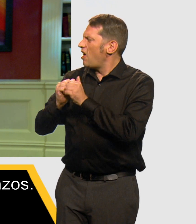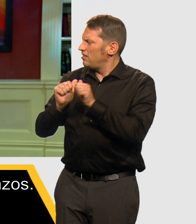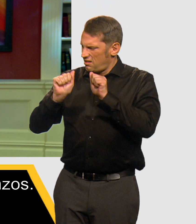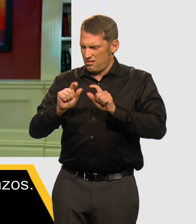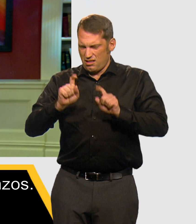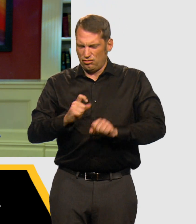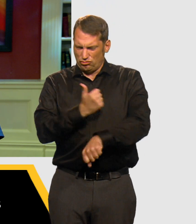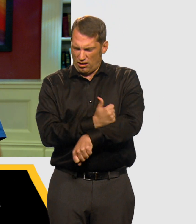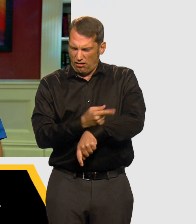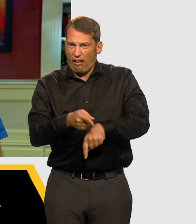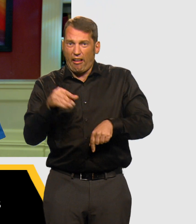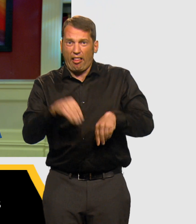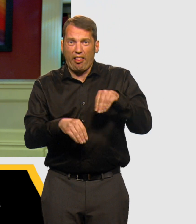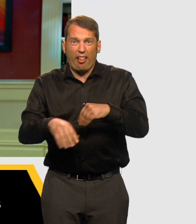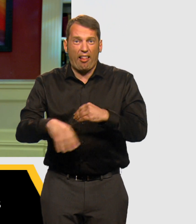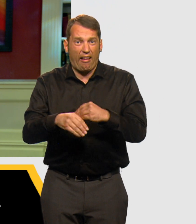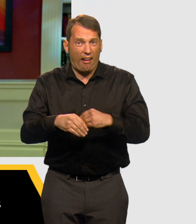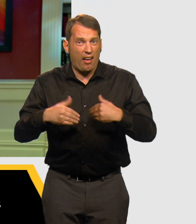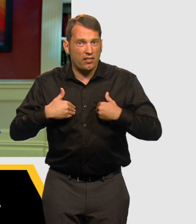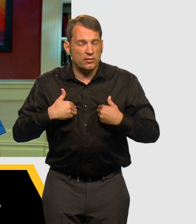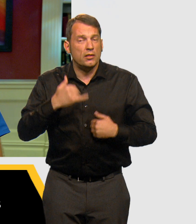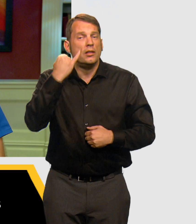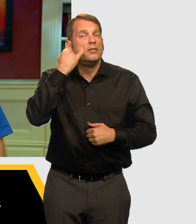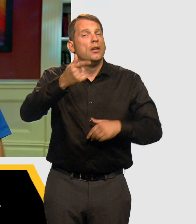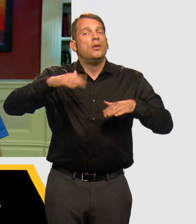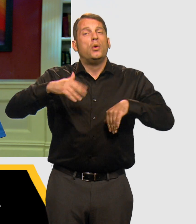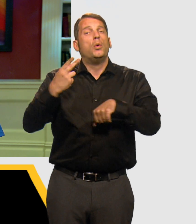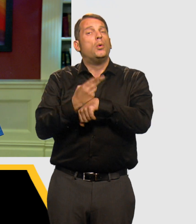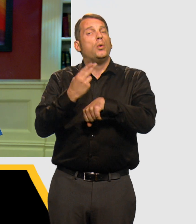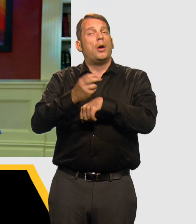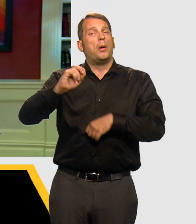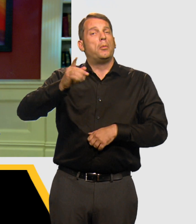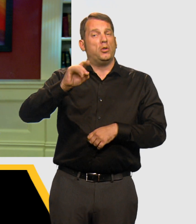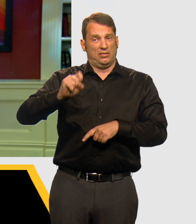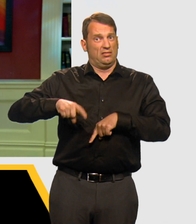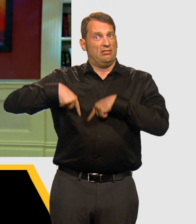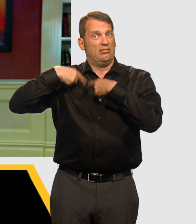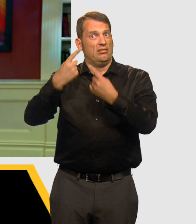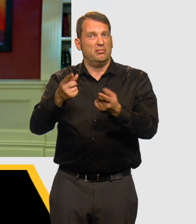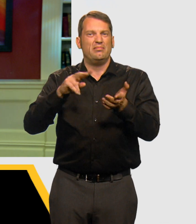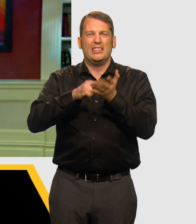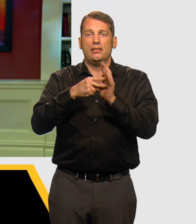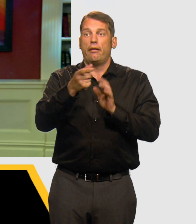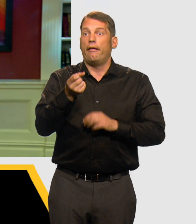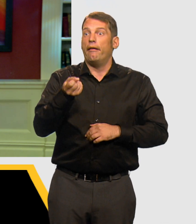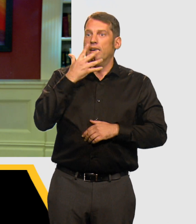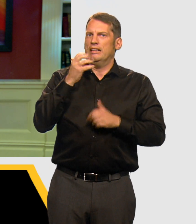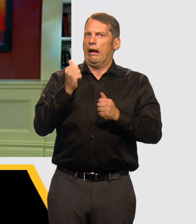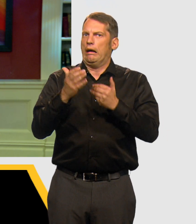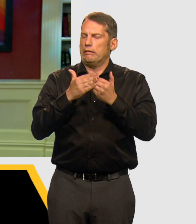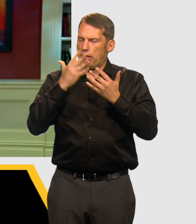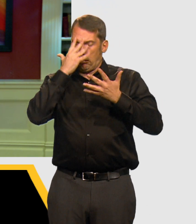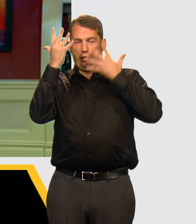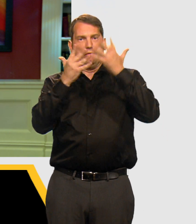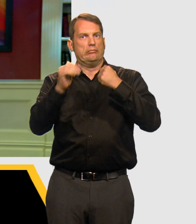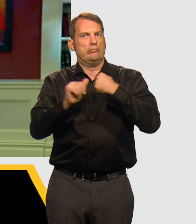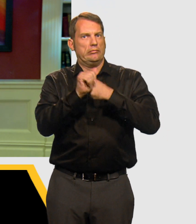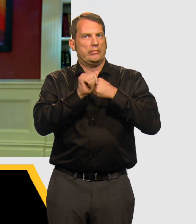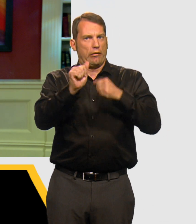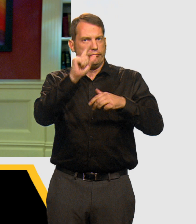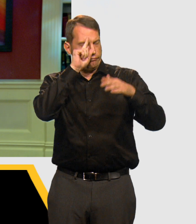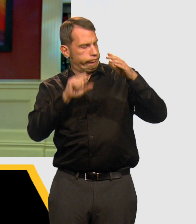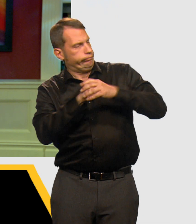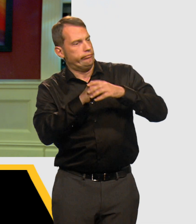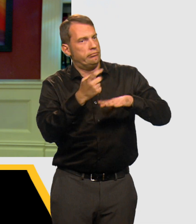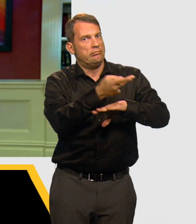benzos. Ask your local harm reduction organization about ways to test your drugs for contaminants. If you have not